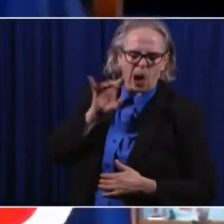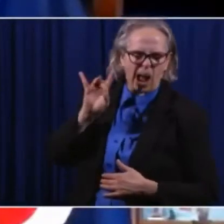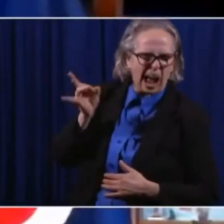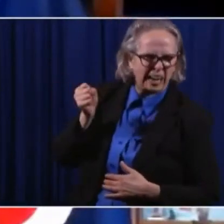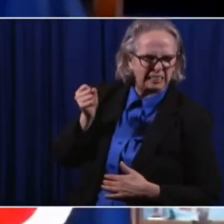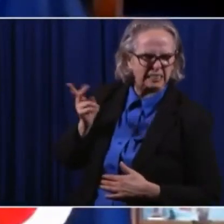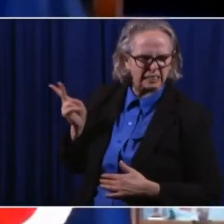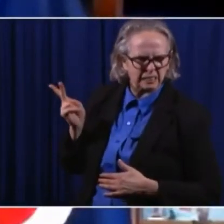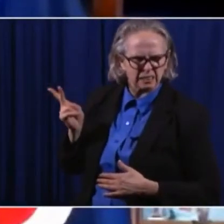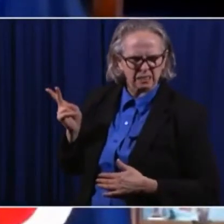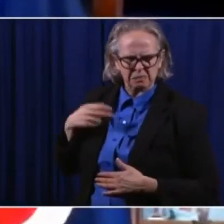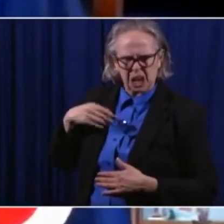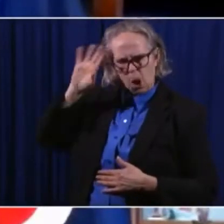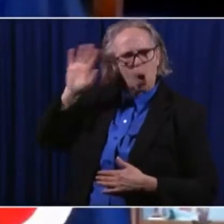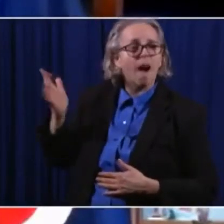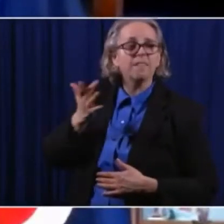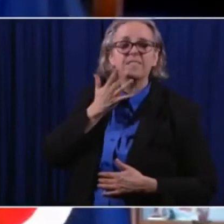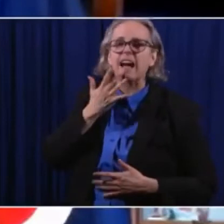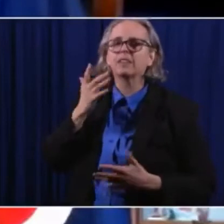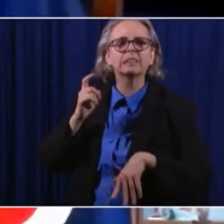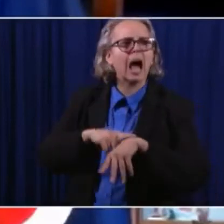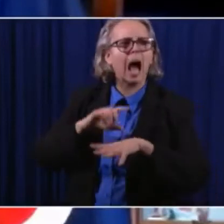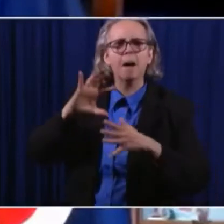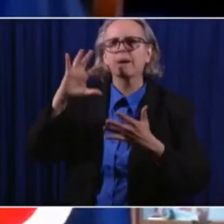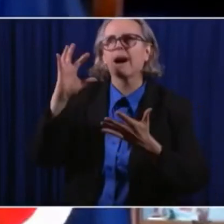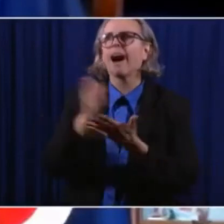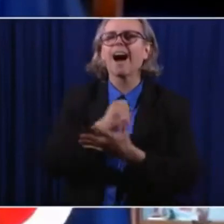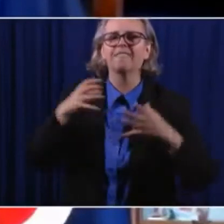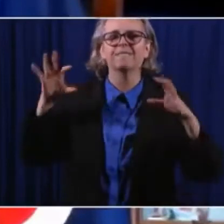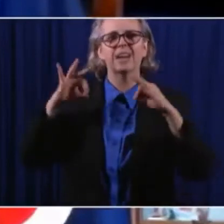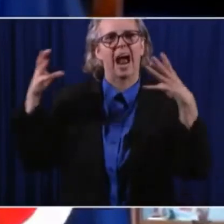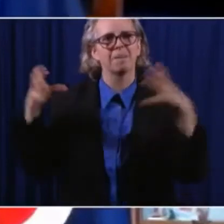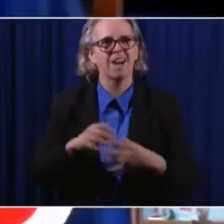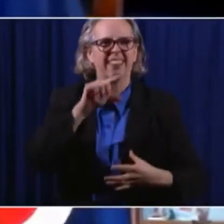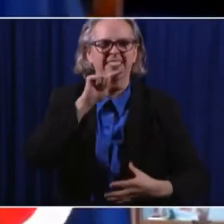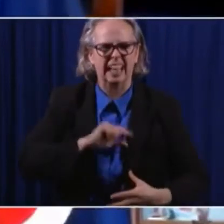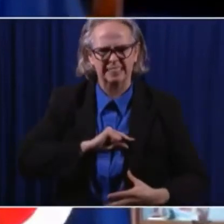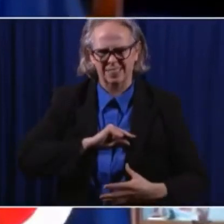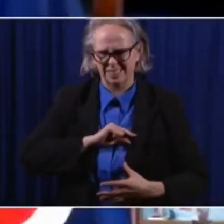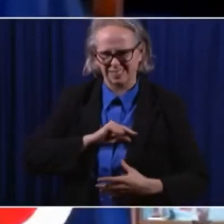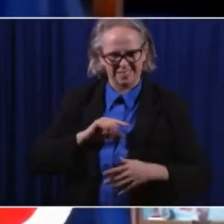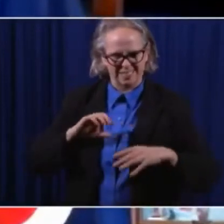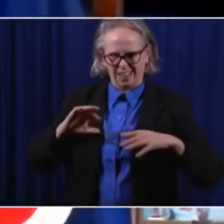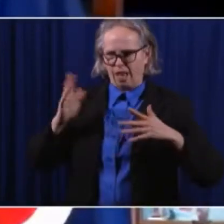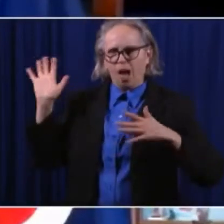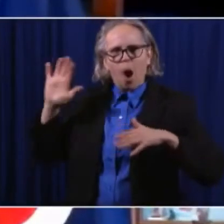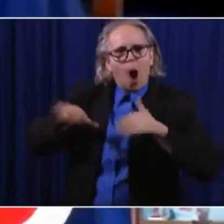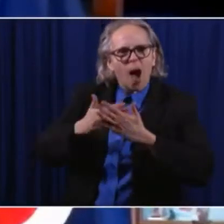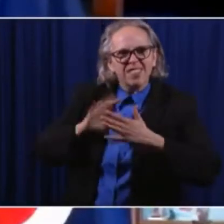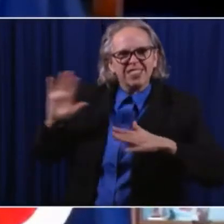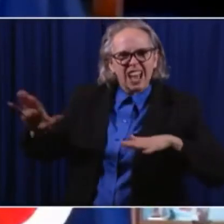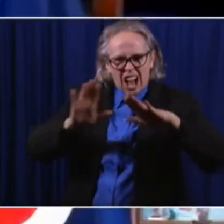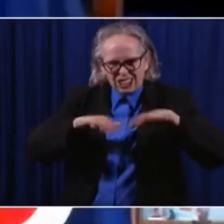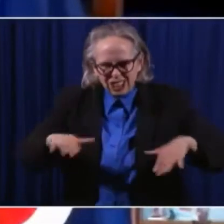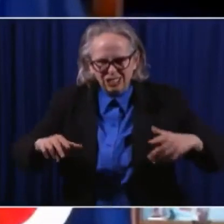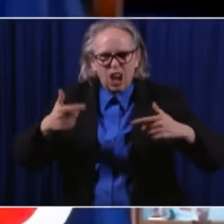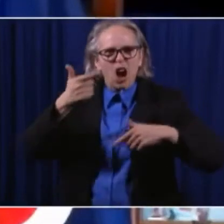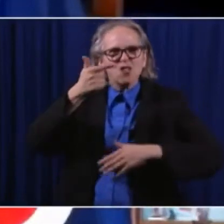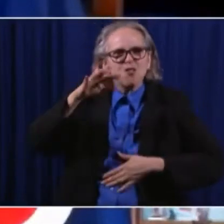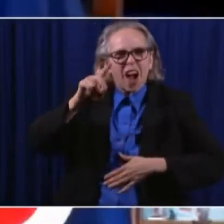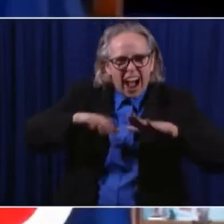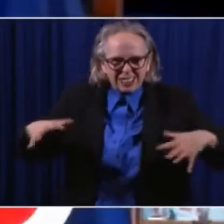year is Thanksgiving, because it's the only time of the year where all of their kids and their grandchildren are ever together.